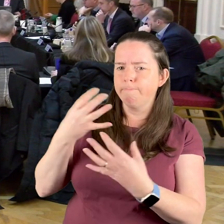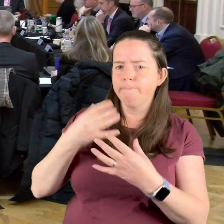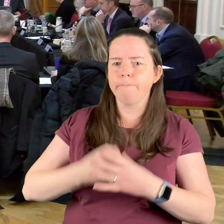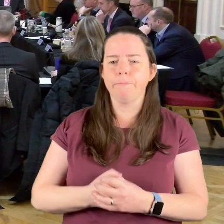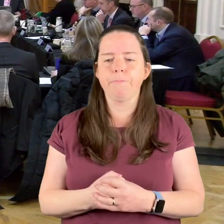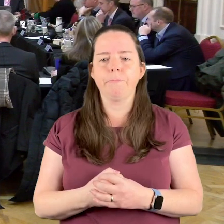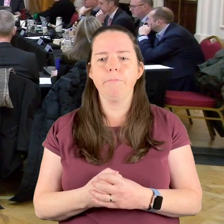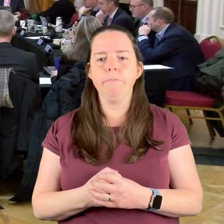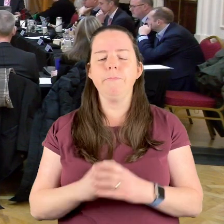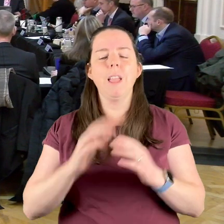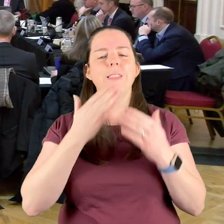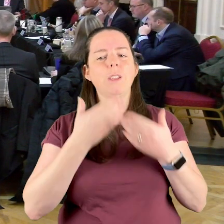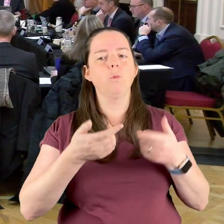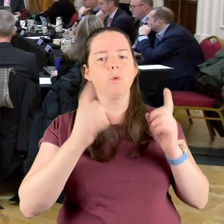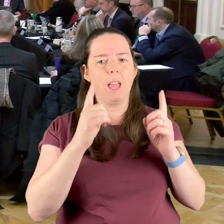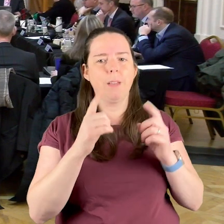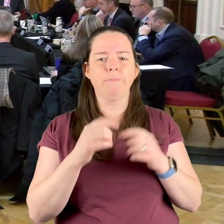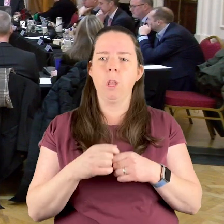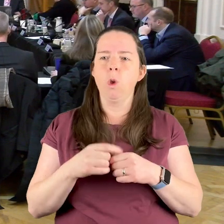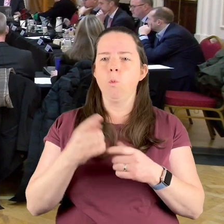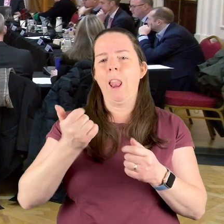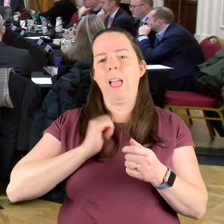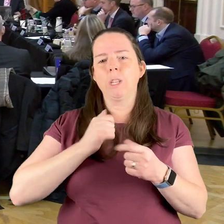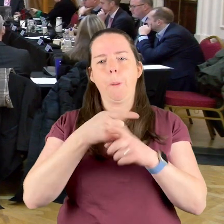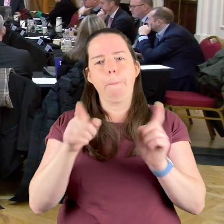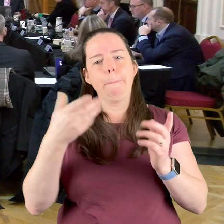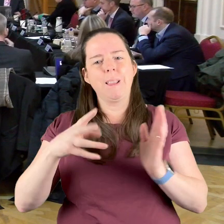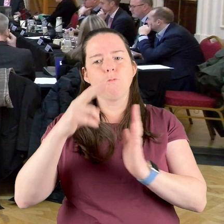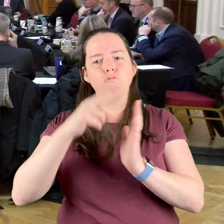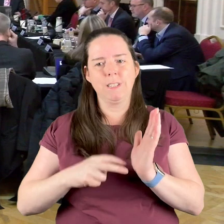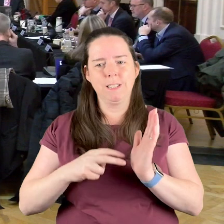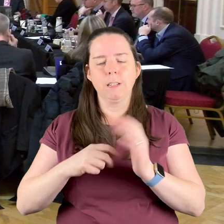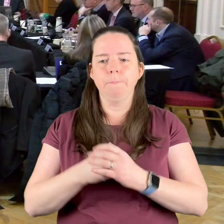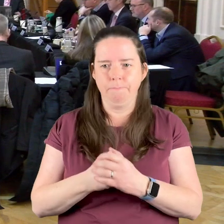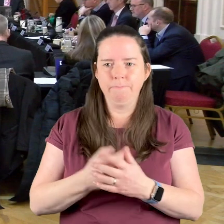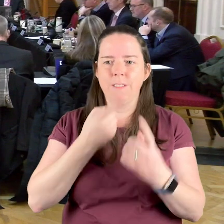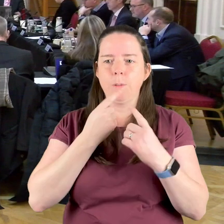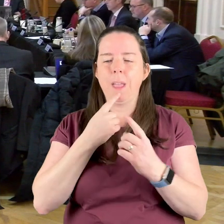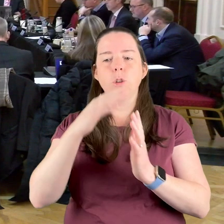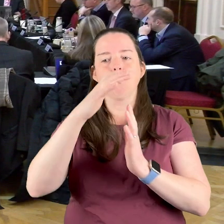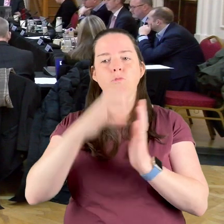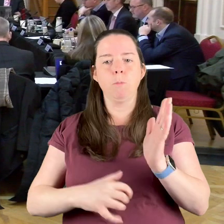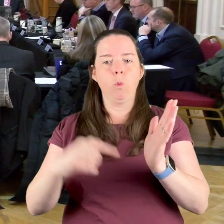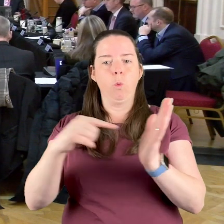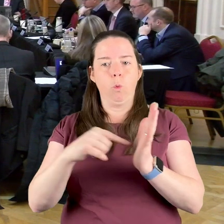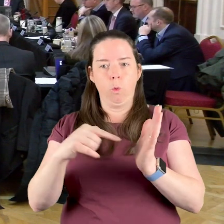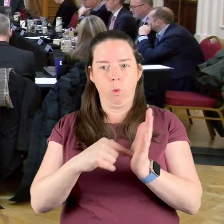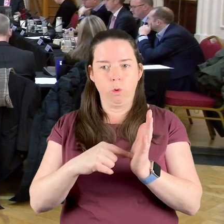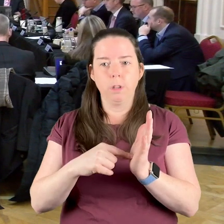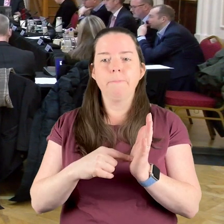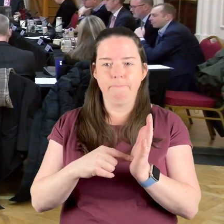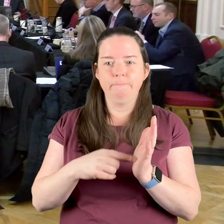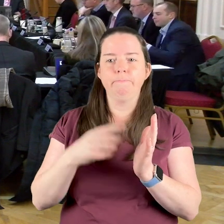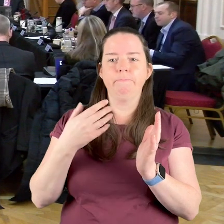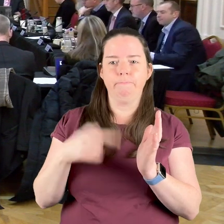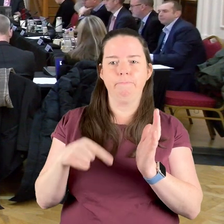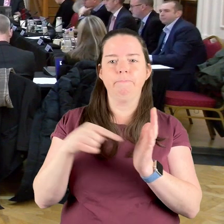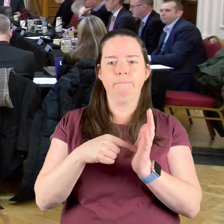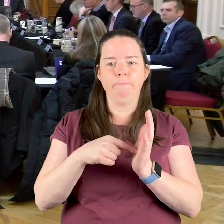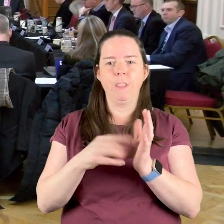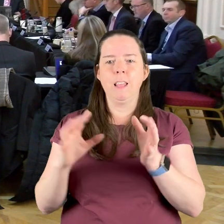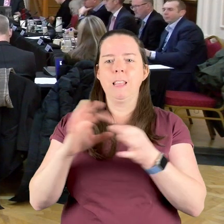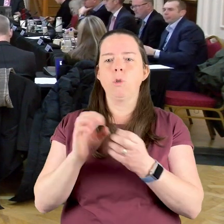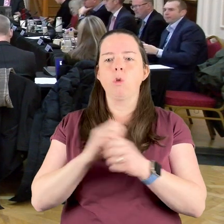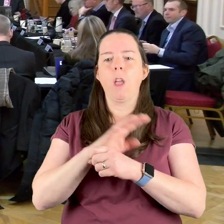item? Thank you, Chair. So I will take most of it as read. There is information in the